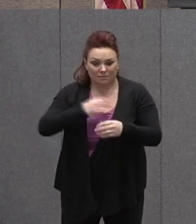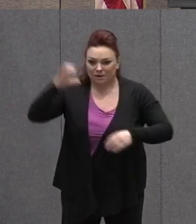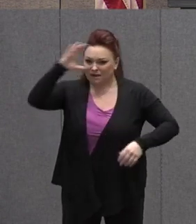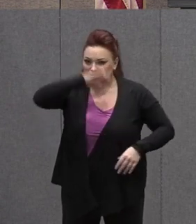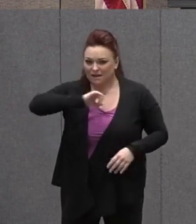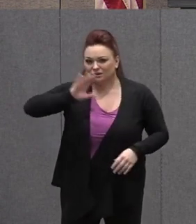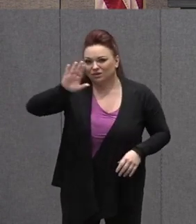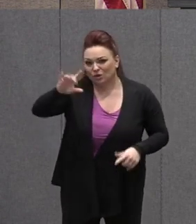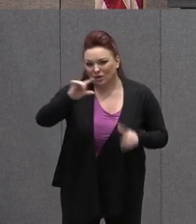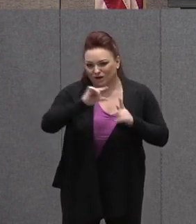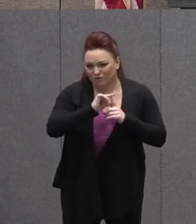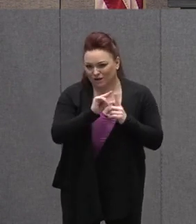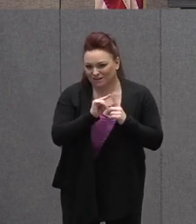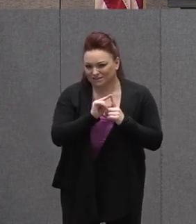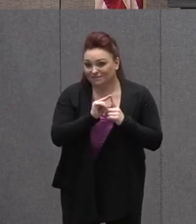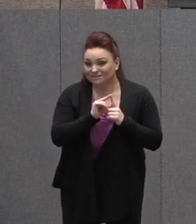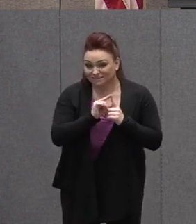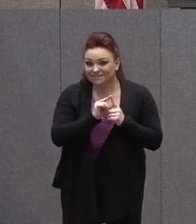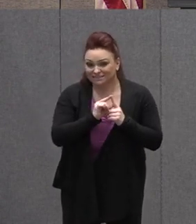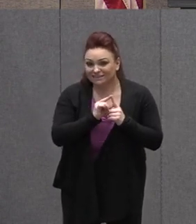your words.